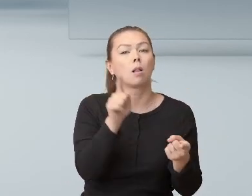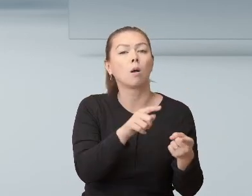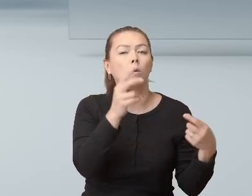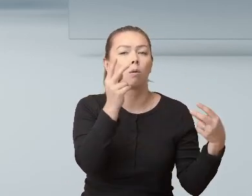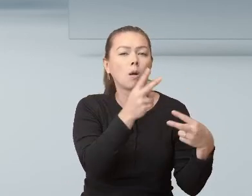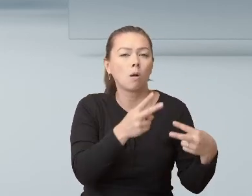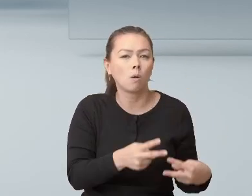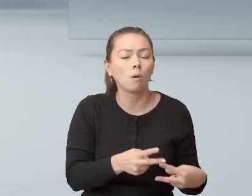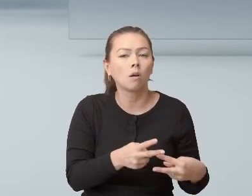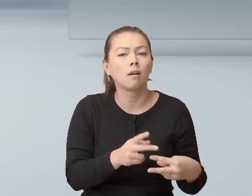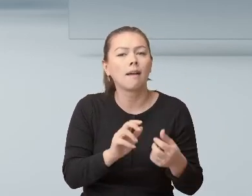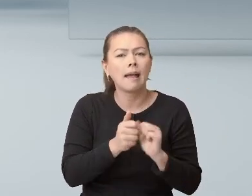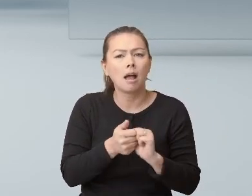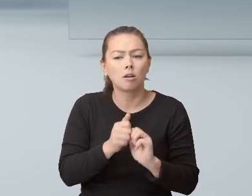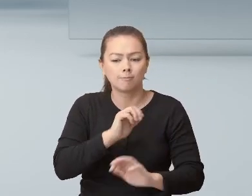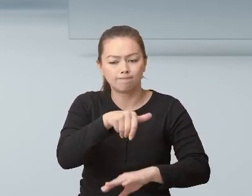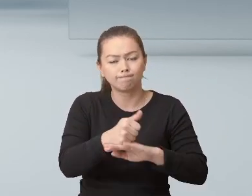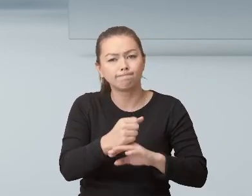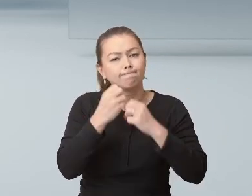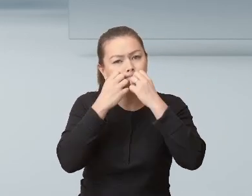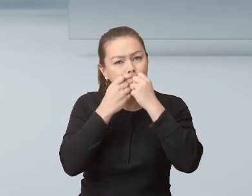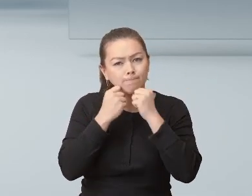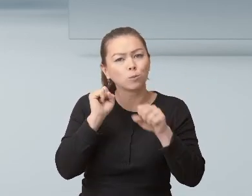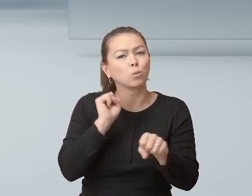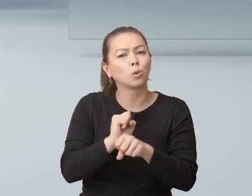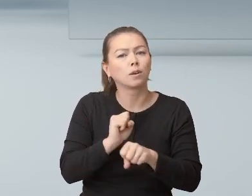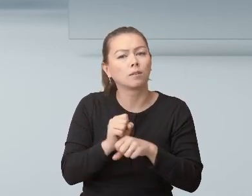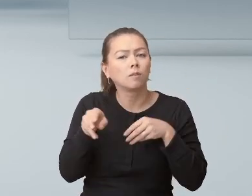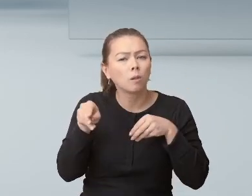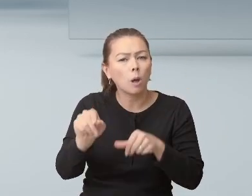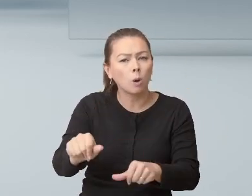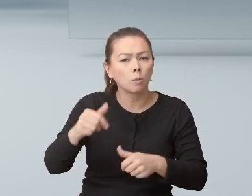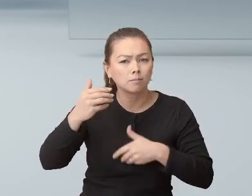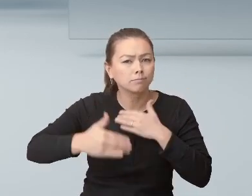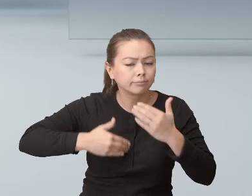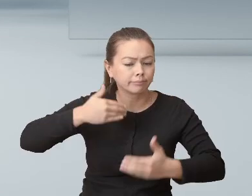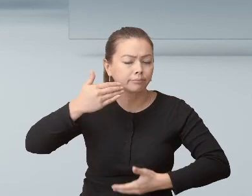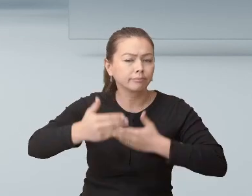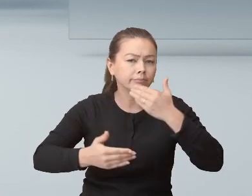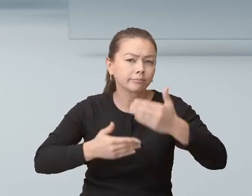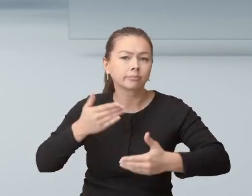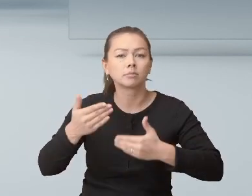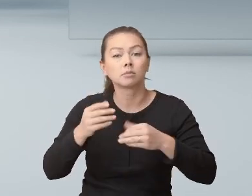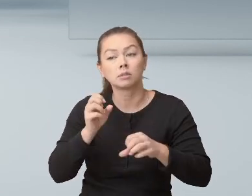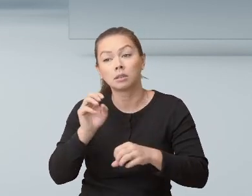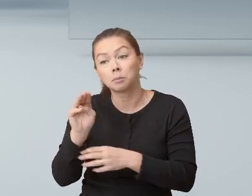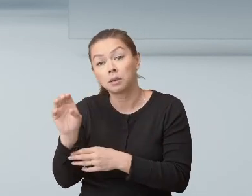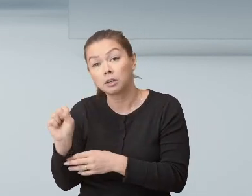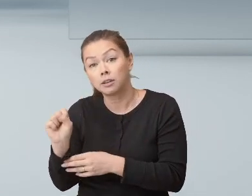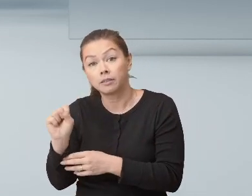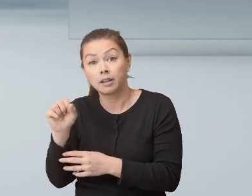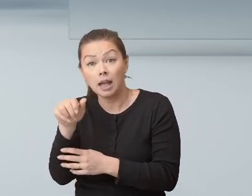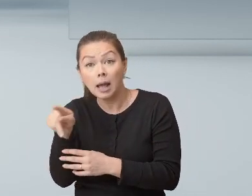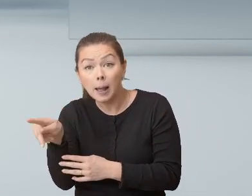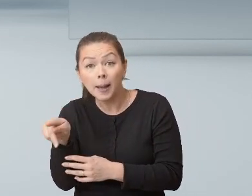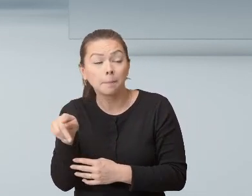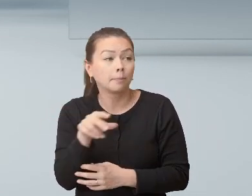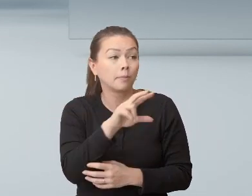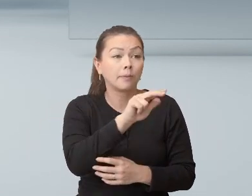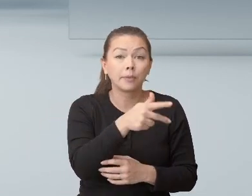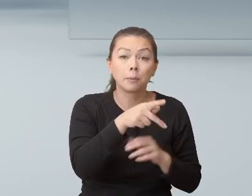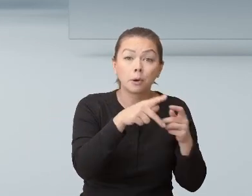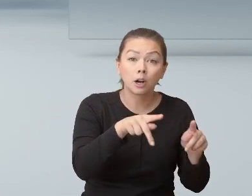creating meaningful workflows between both Microsoft applications as well as other